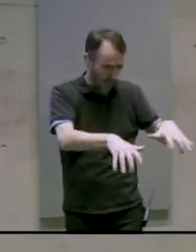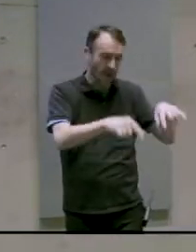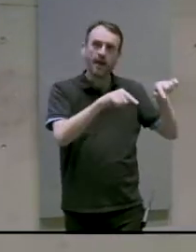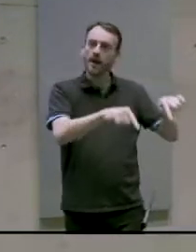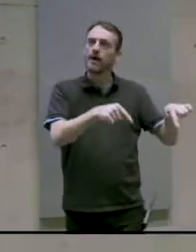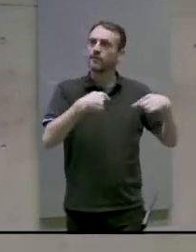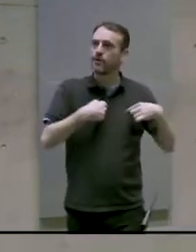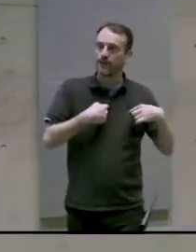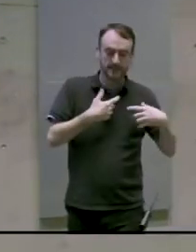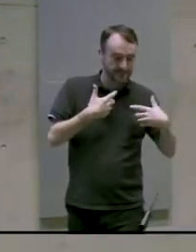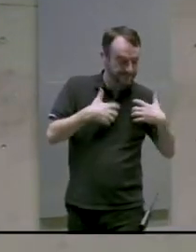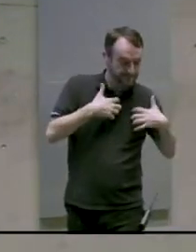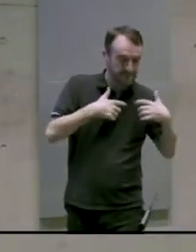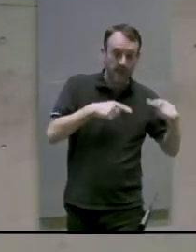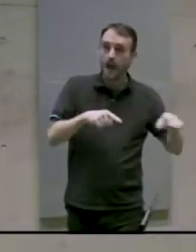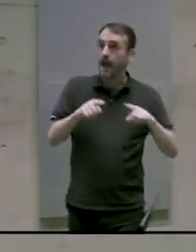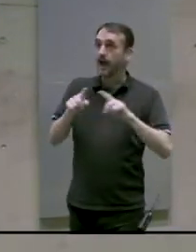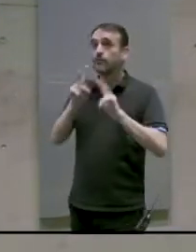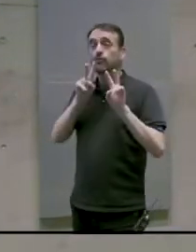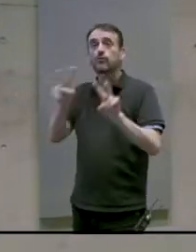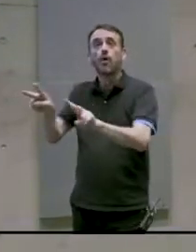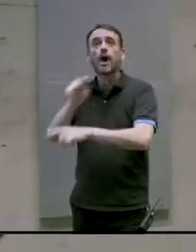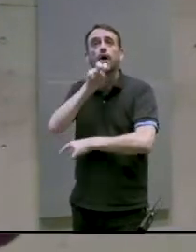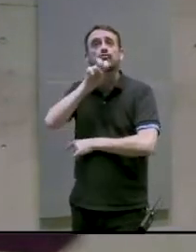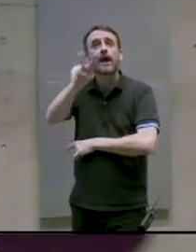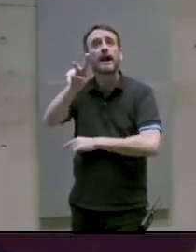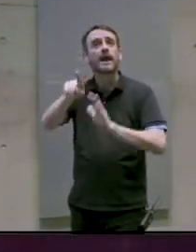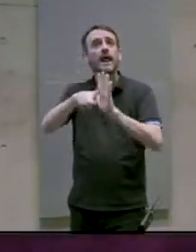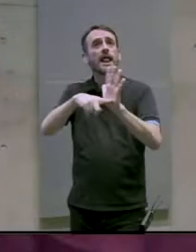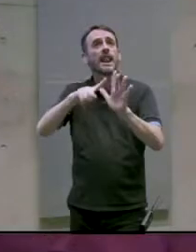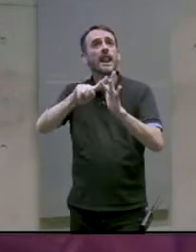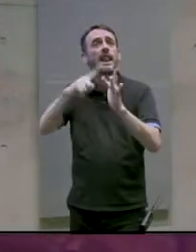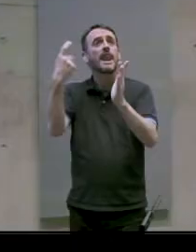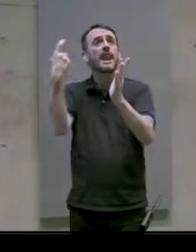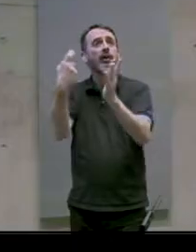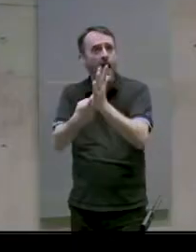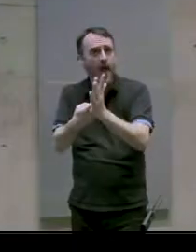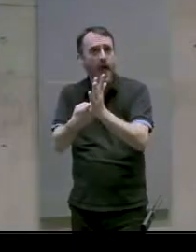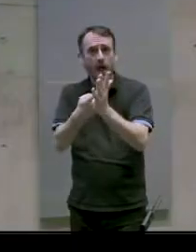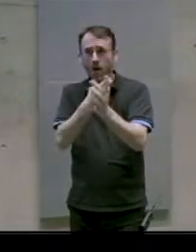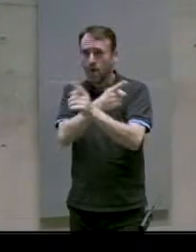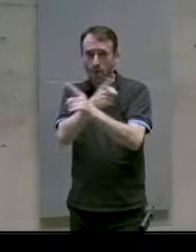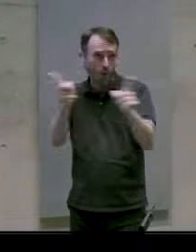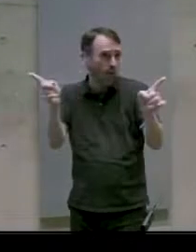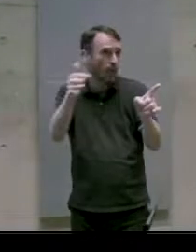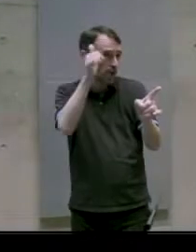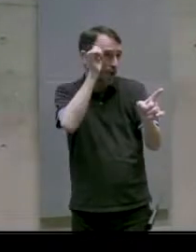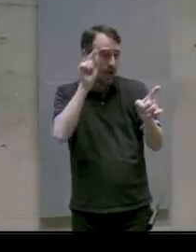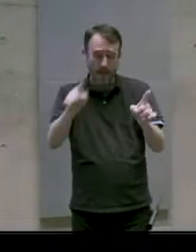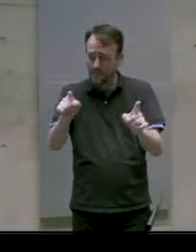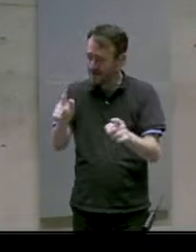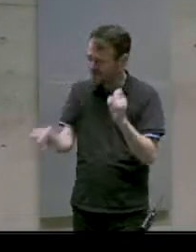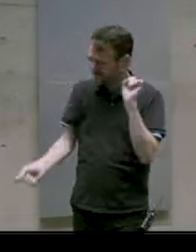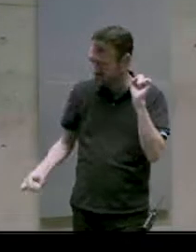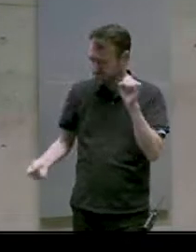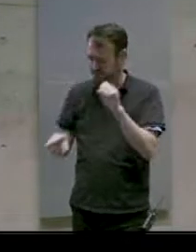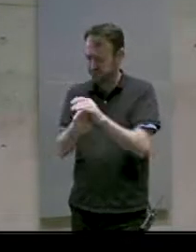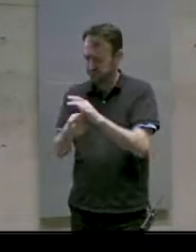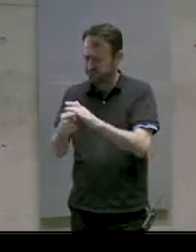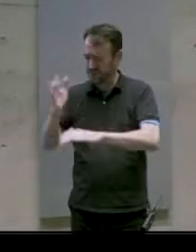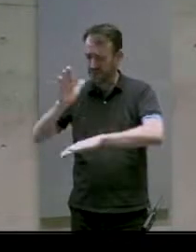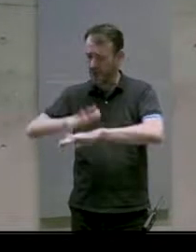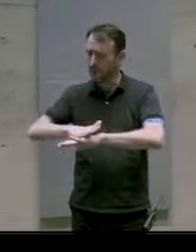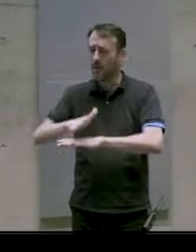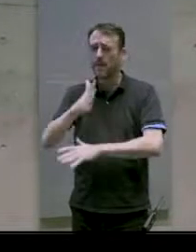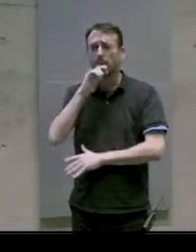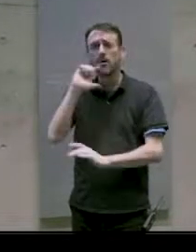it was just awe-inspiring when we saw Dragon's Lair. Hopefully all of you know about Dragon's Lair. I mean, that was a pivotal moment, and it was like, oh my God,